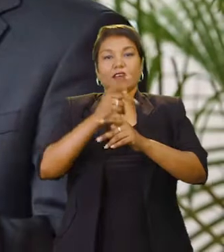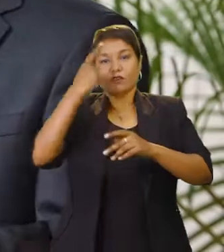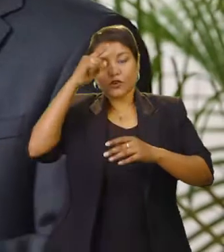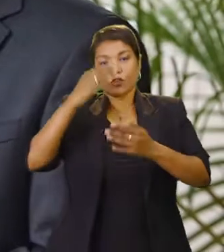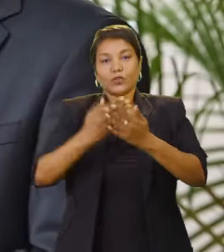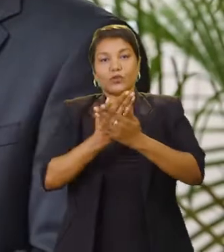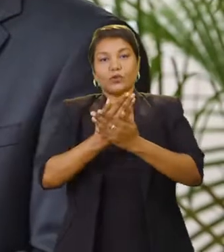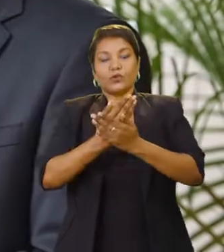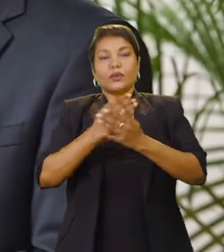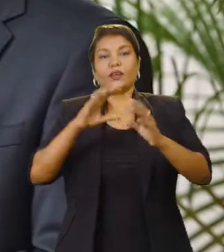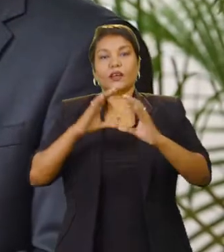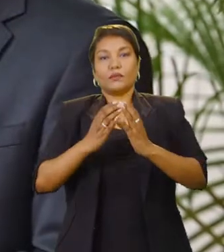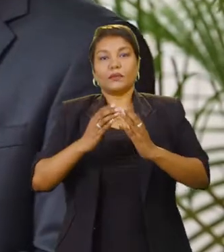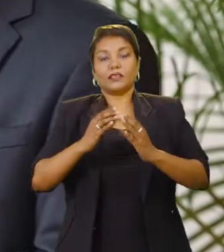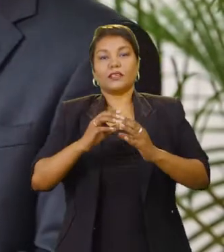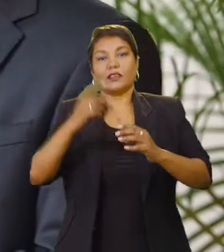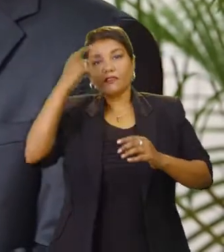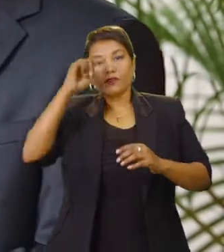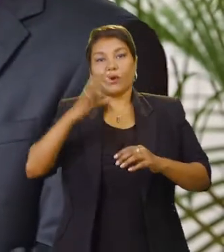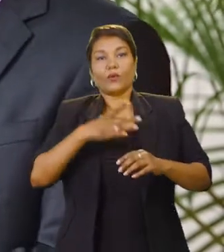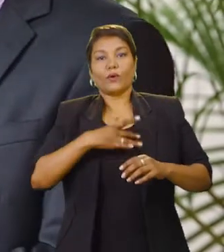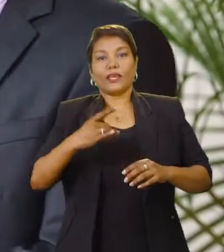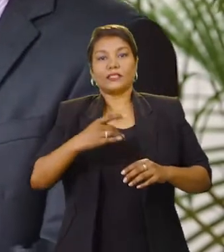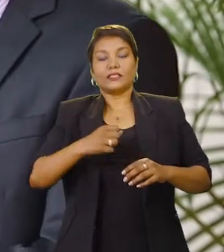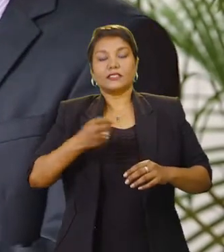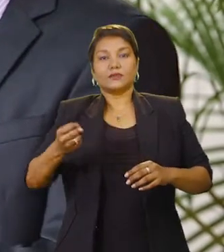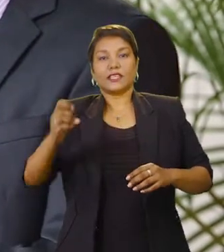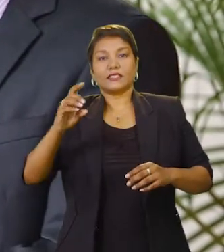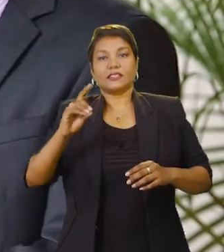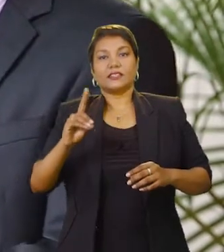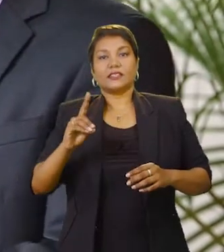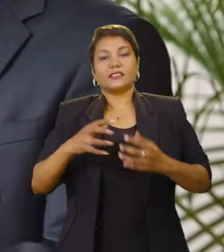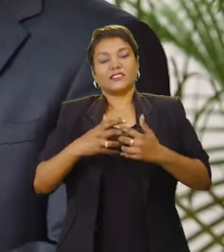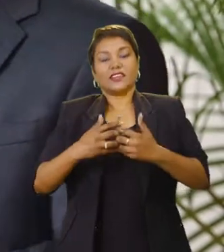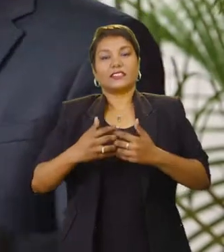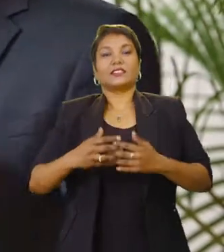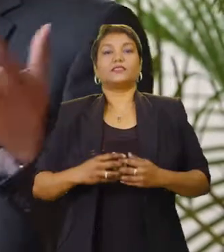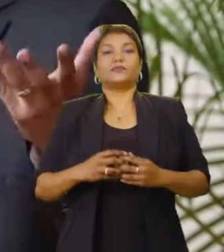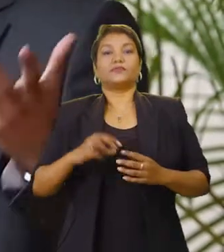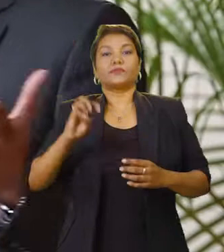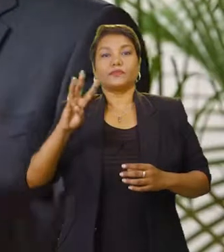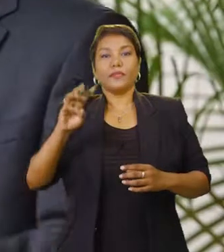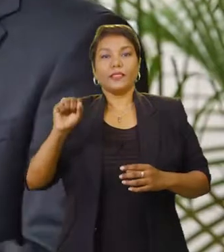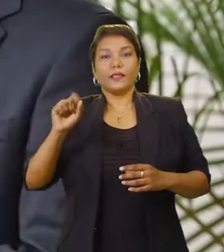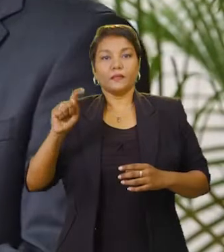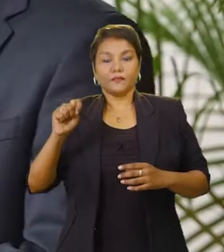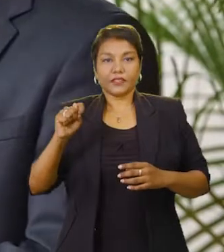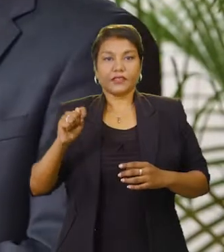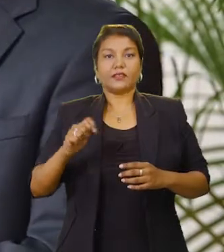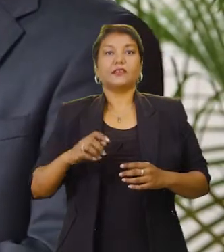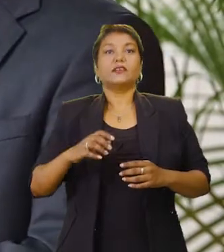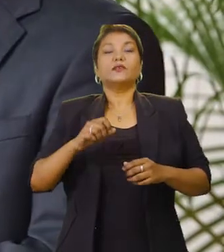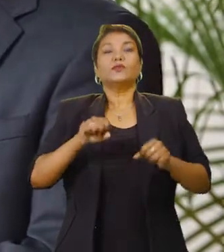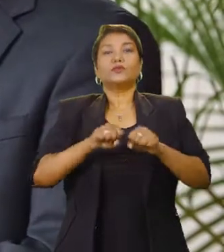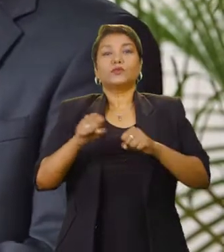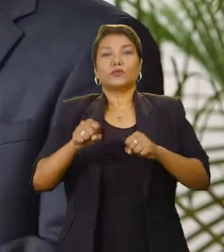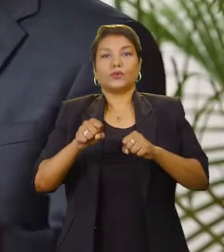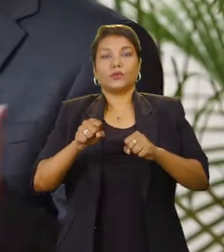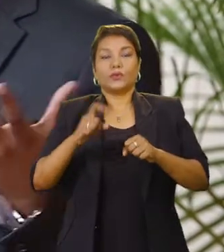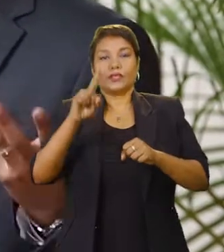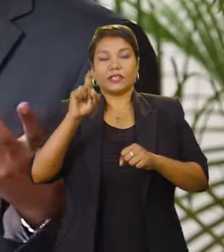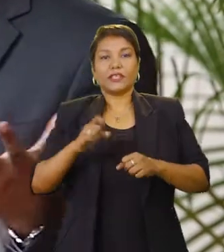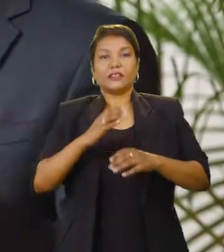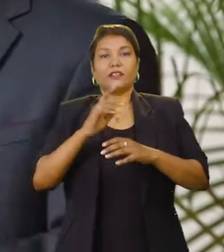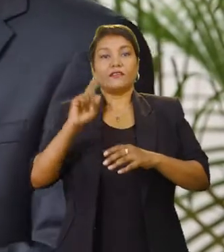affect other users of the national spectrum resource. So this is why protecting existing incumbent services is a